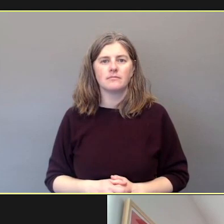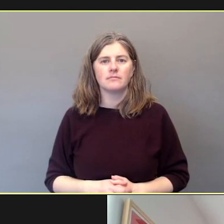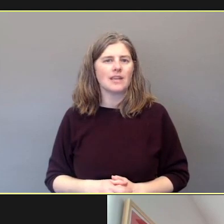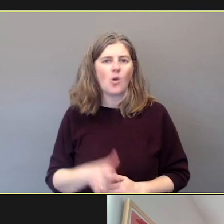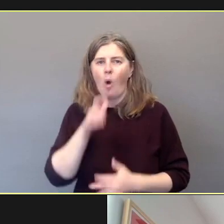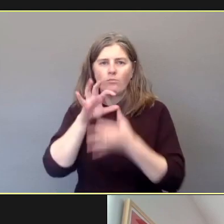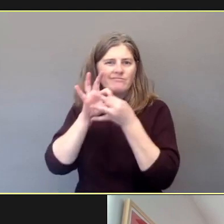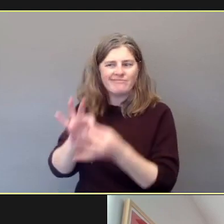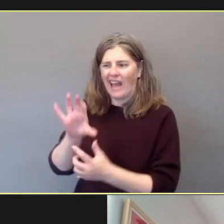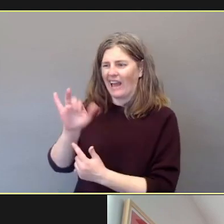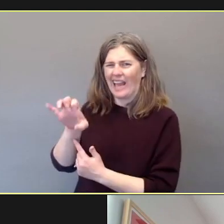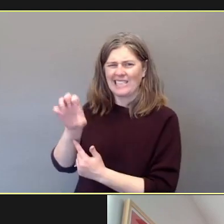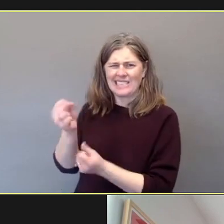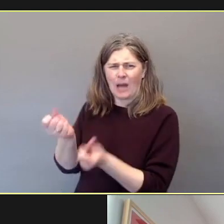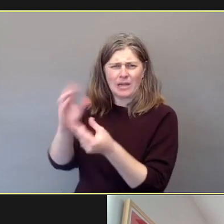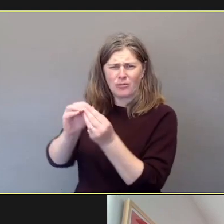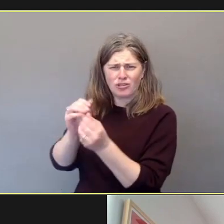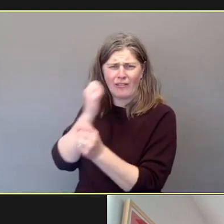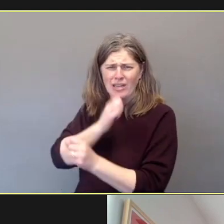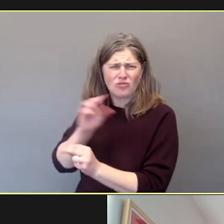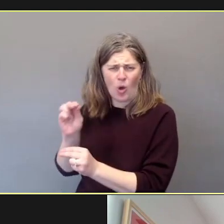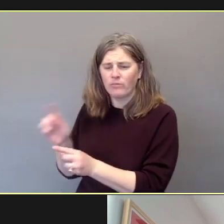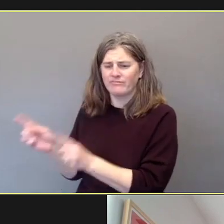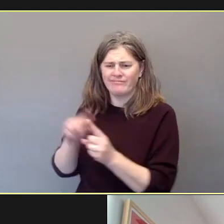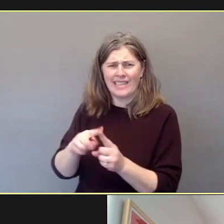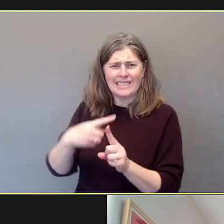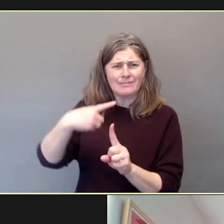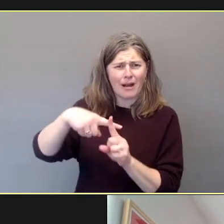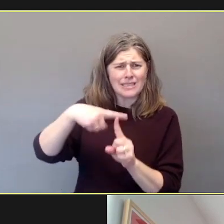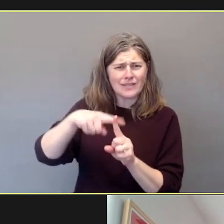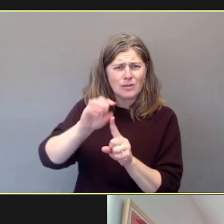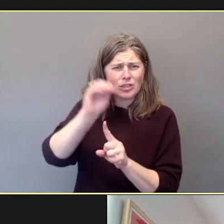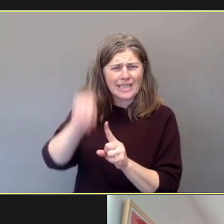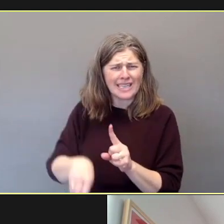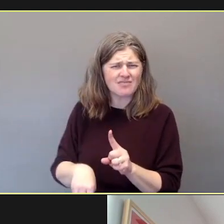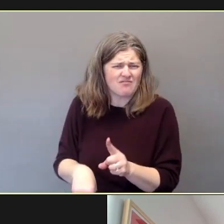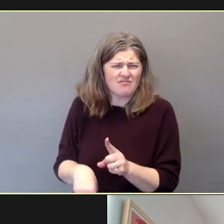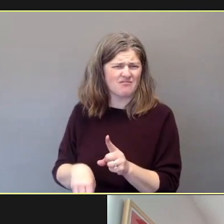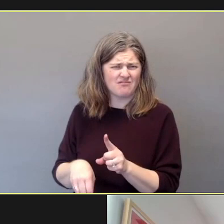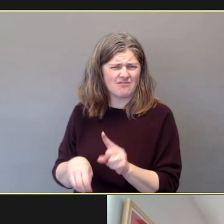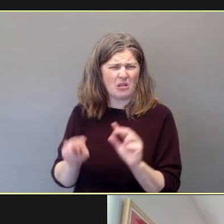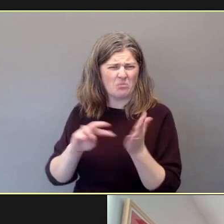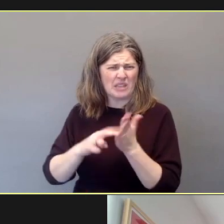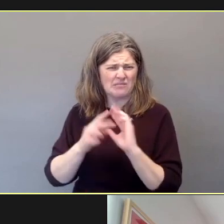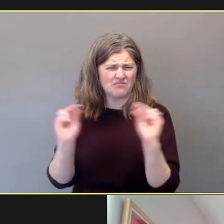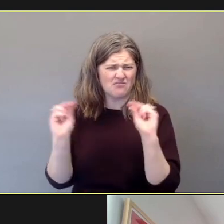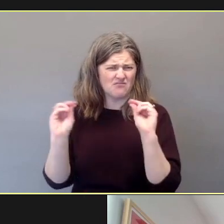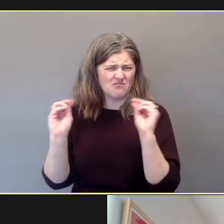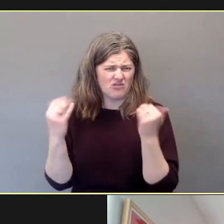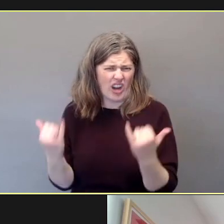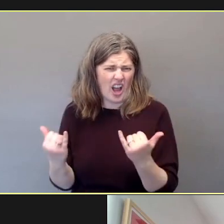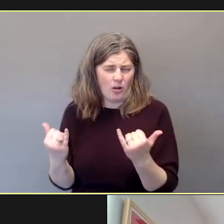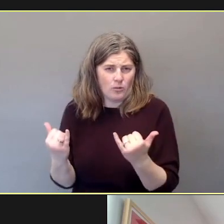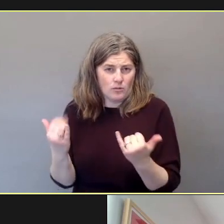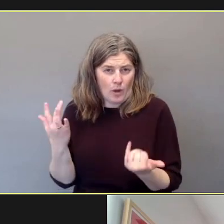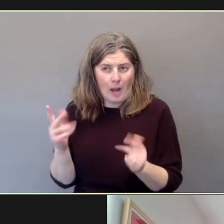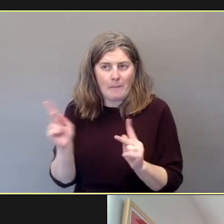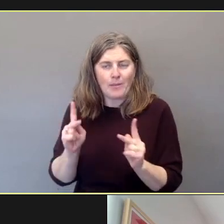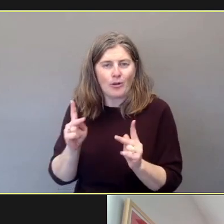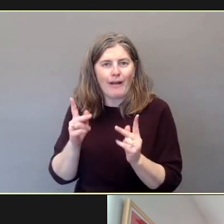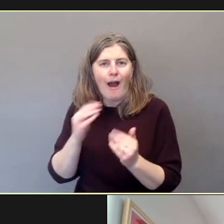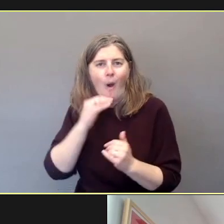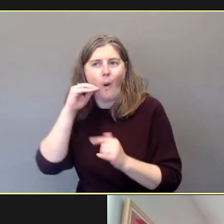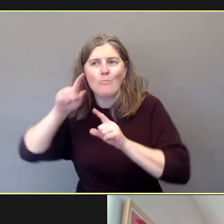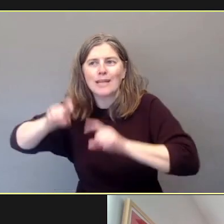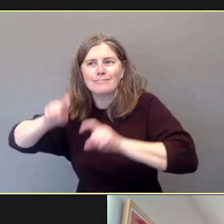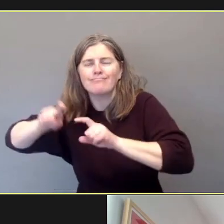cases anymore. It won't be test positivity anymore, because that's kind of become a meaningless number with people testing at home.